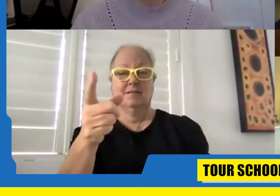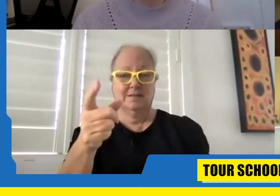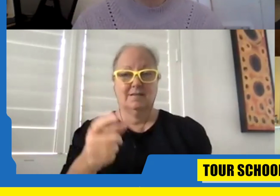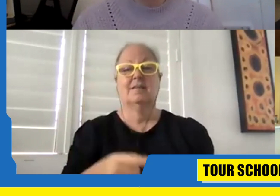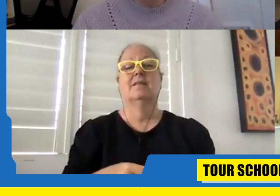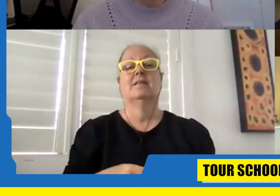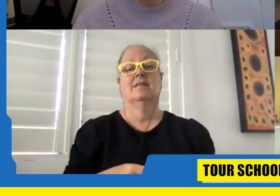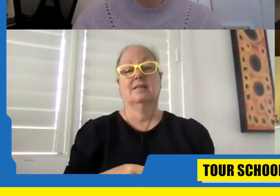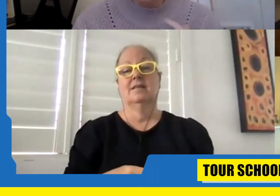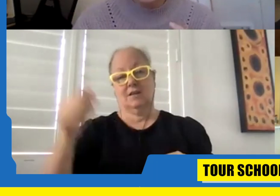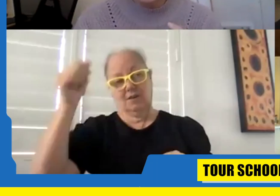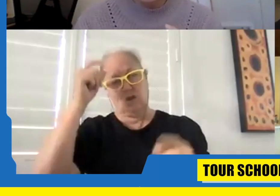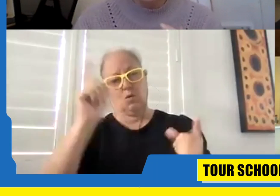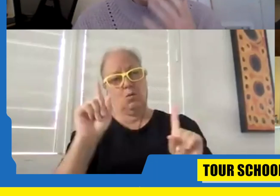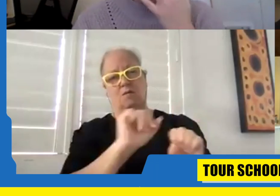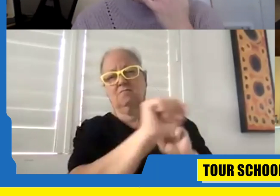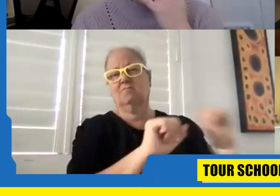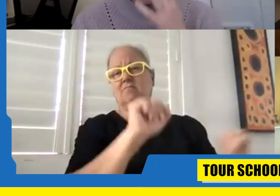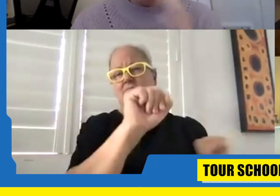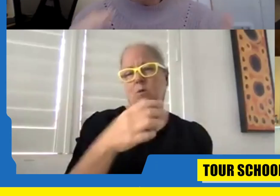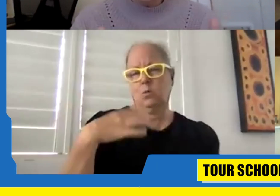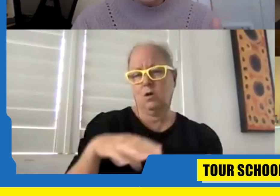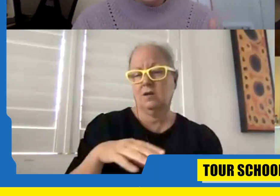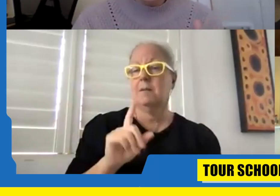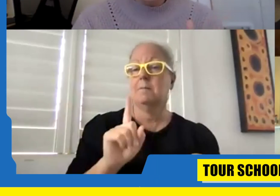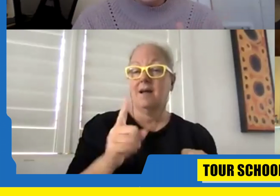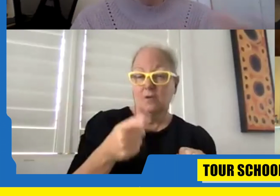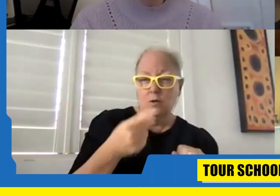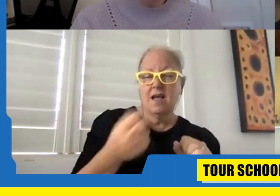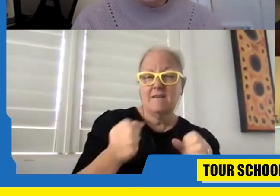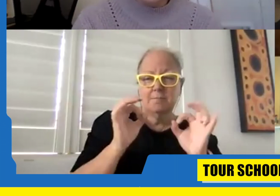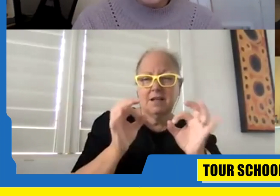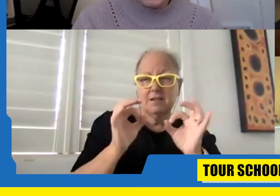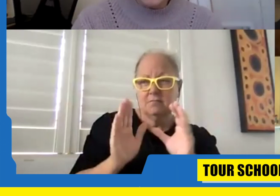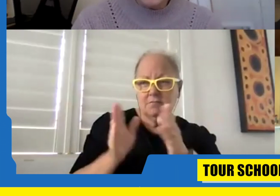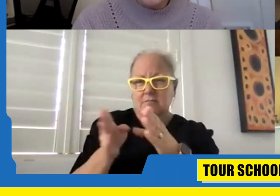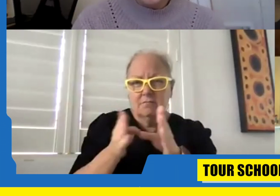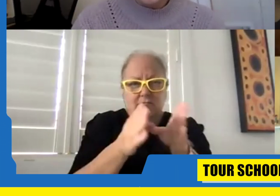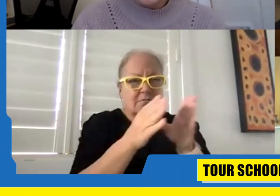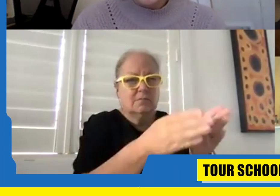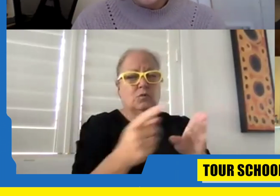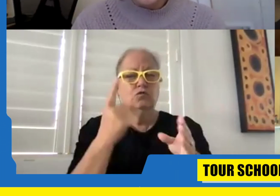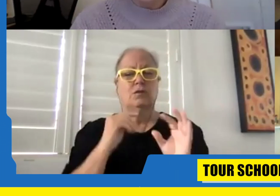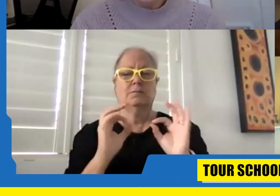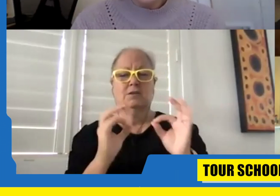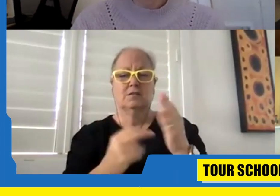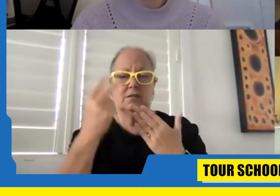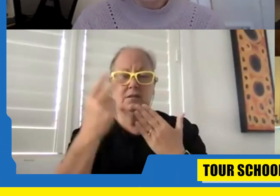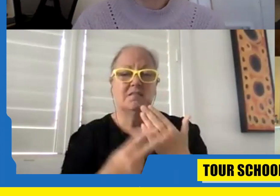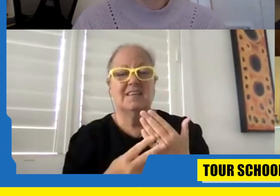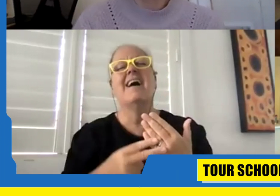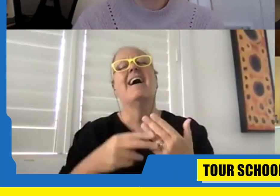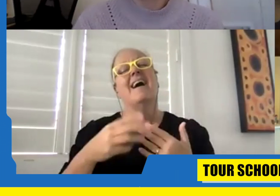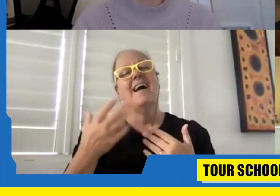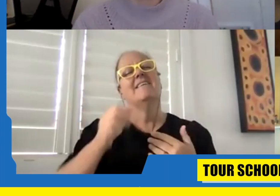people within the community want, but are there particular audiences that you're trying to program for as well? It goes in waves,